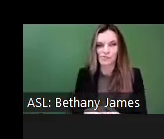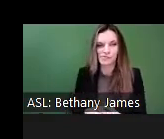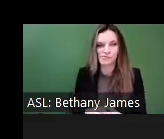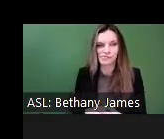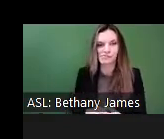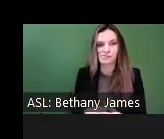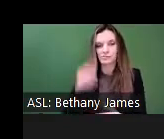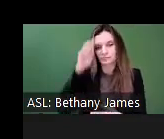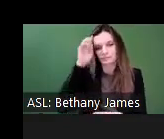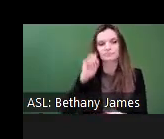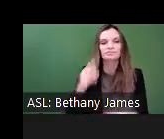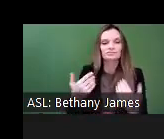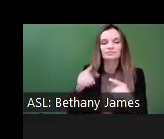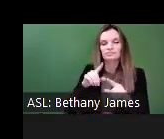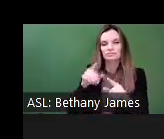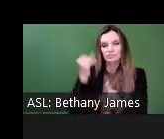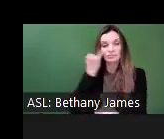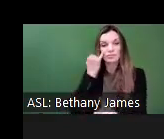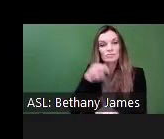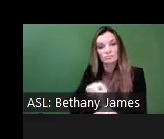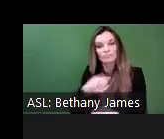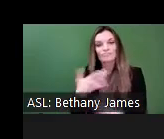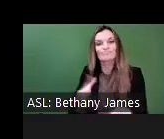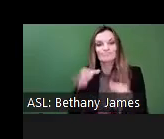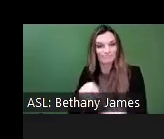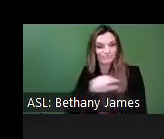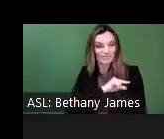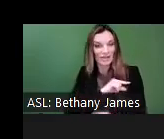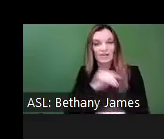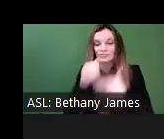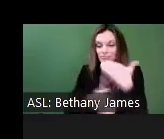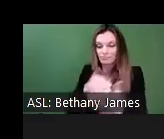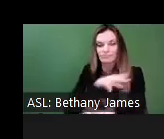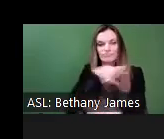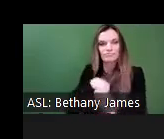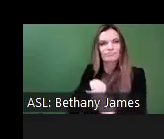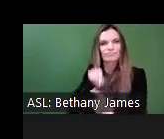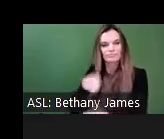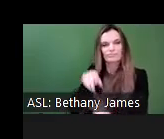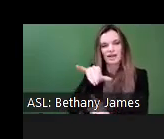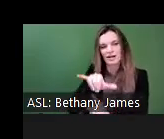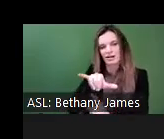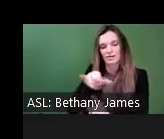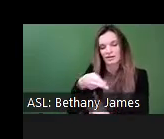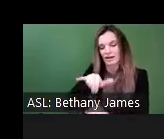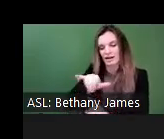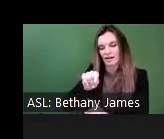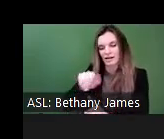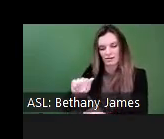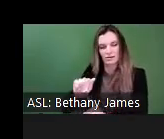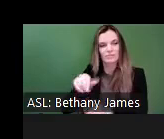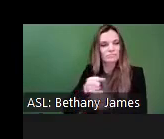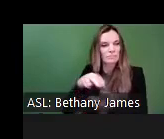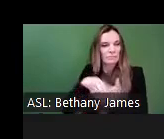called a HIDA program, the Homes Youthful Offender Trainees Act, possessions for controlled